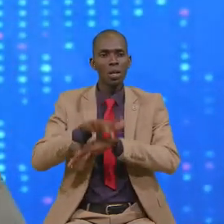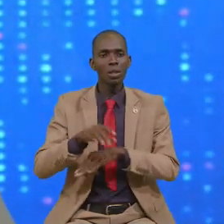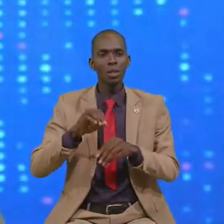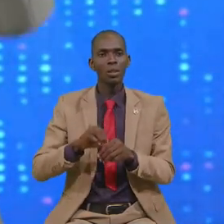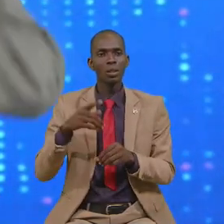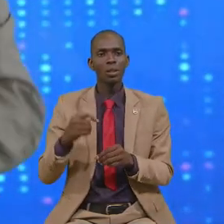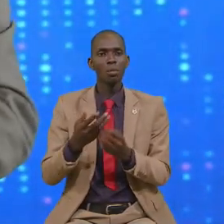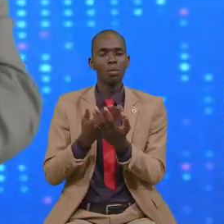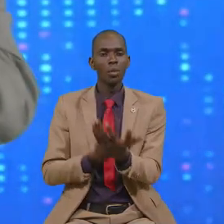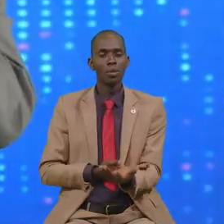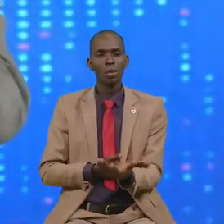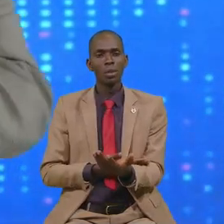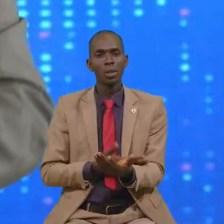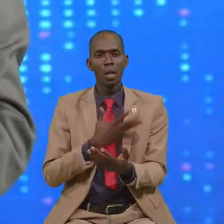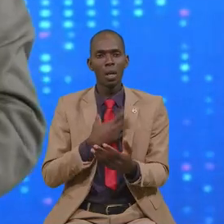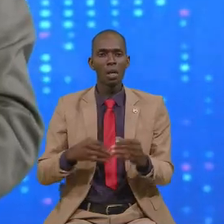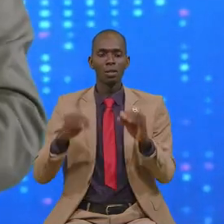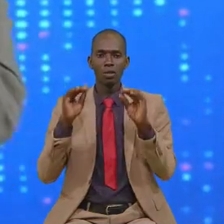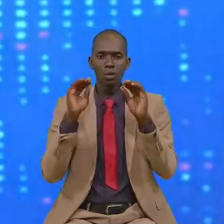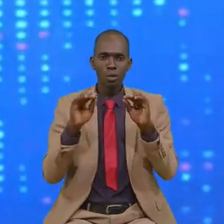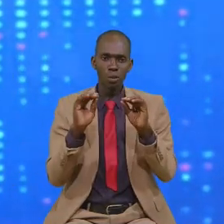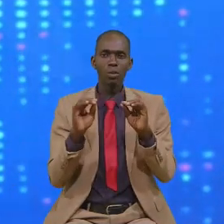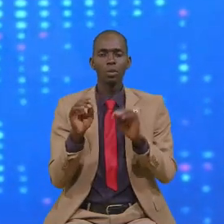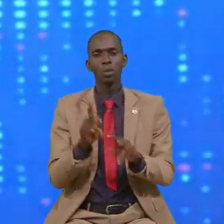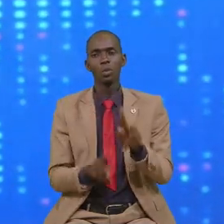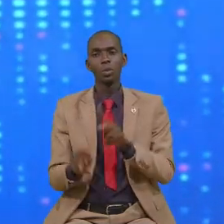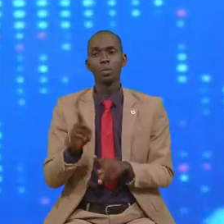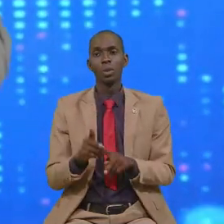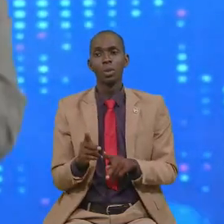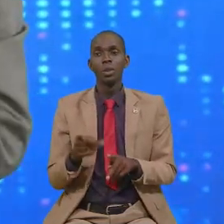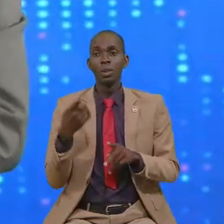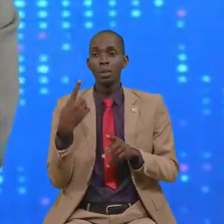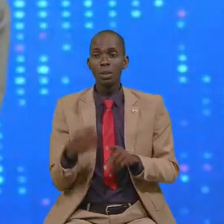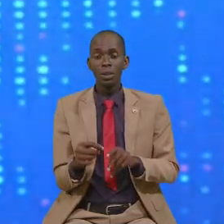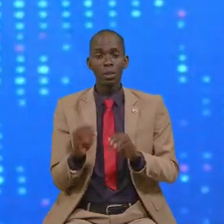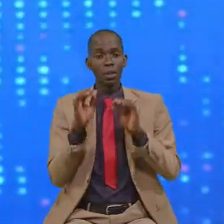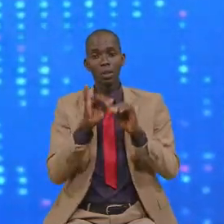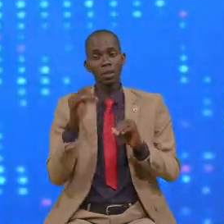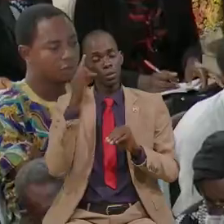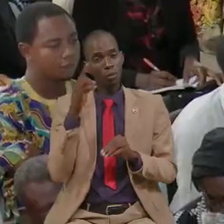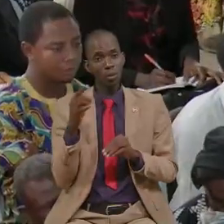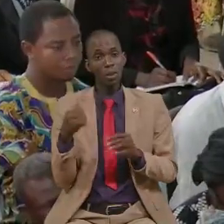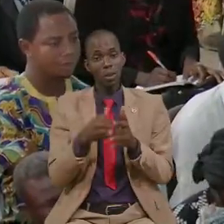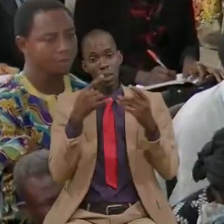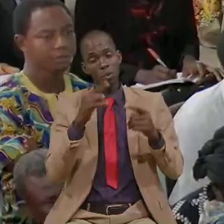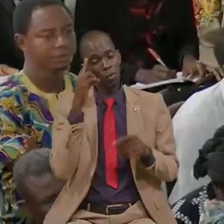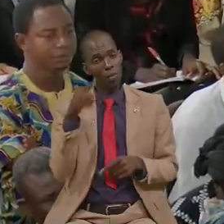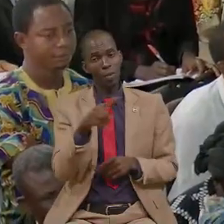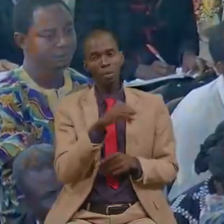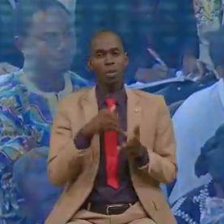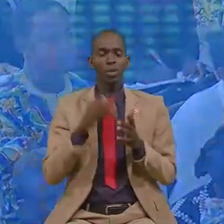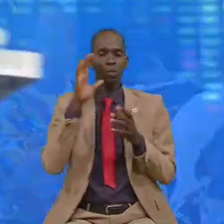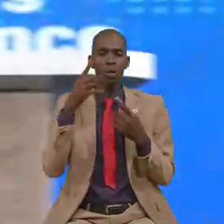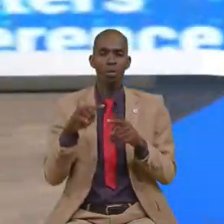the morning, and they taught people. It's happened for them, it will happen for you.